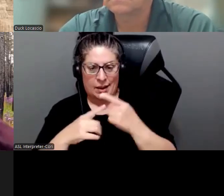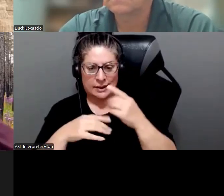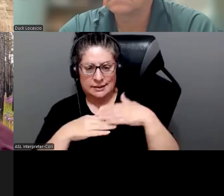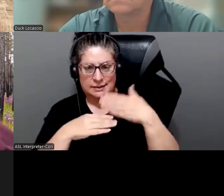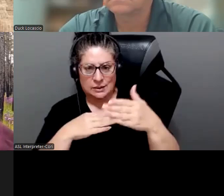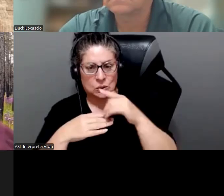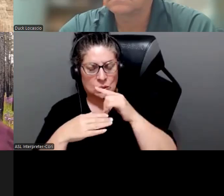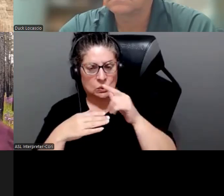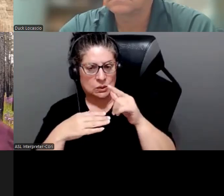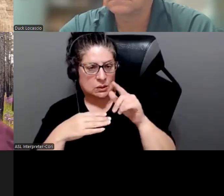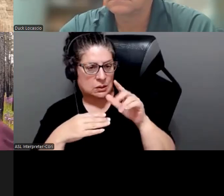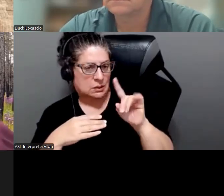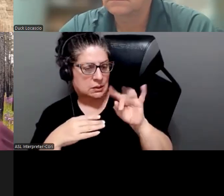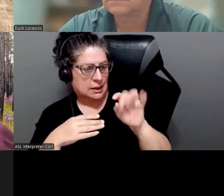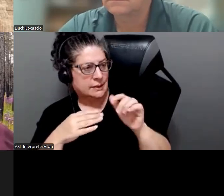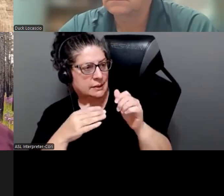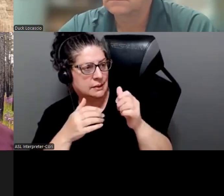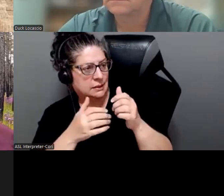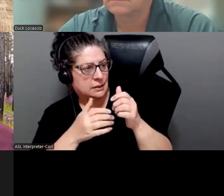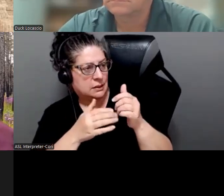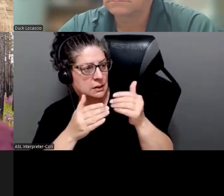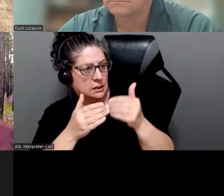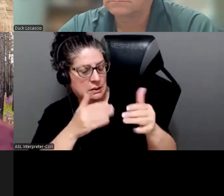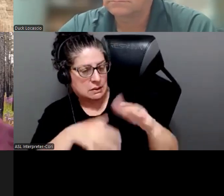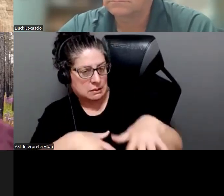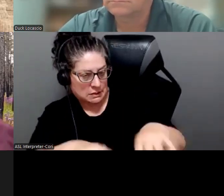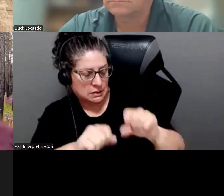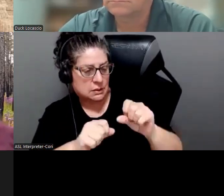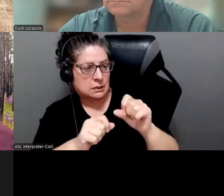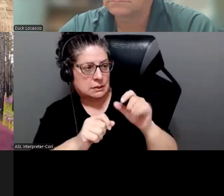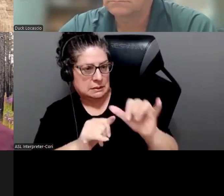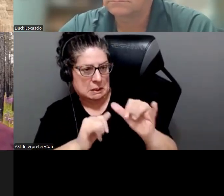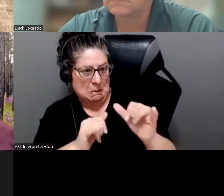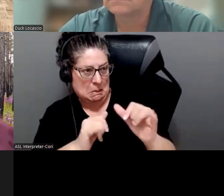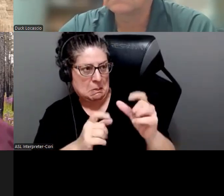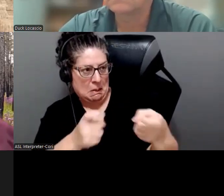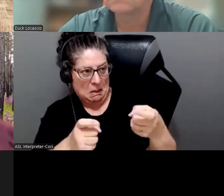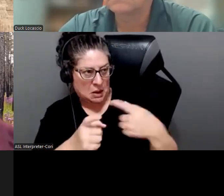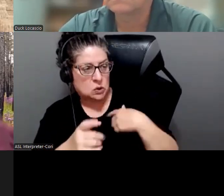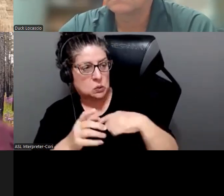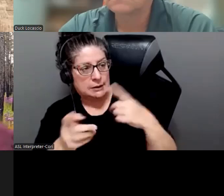quite the same way, and we teamed up to get the